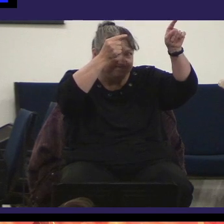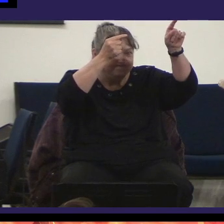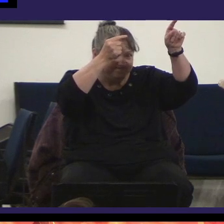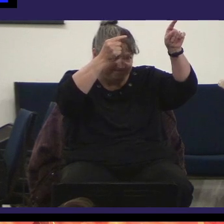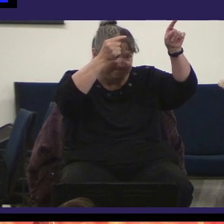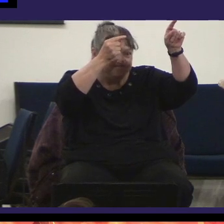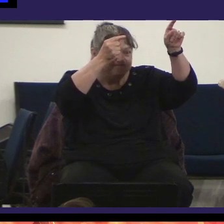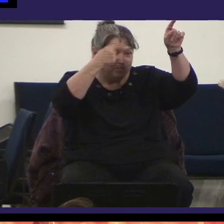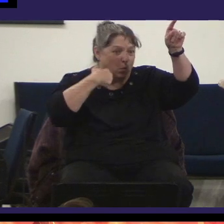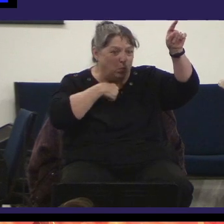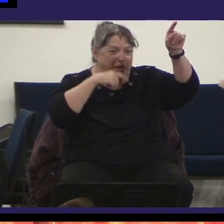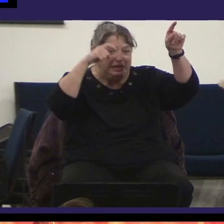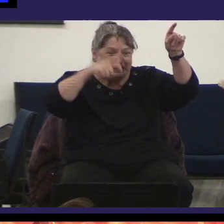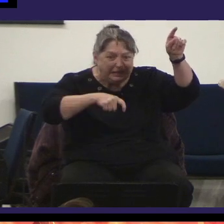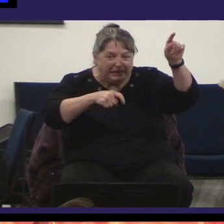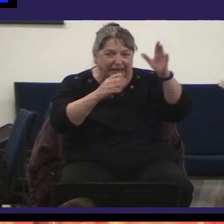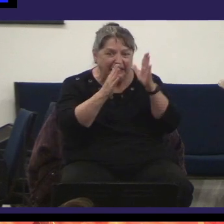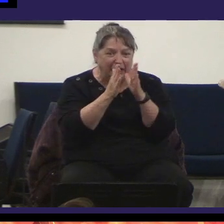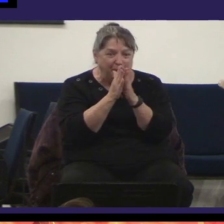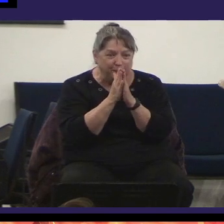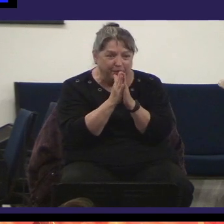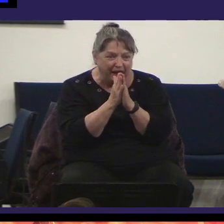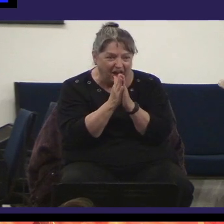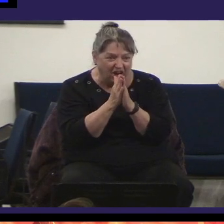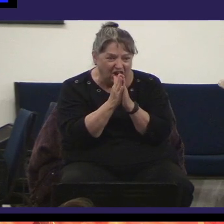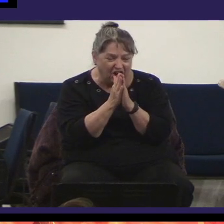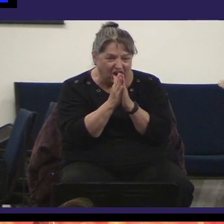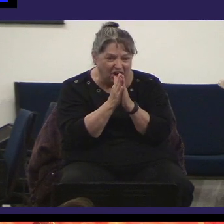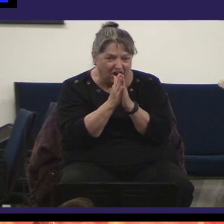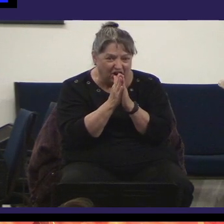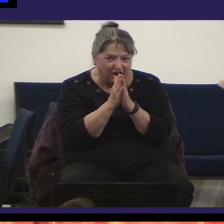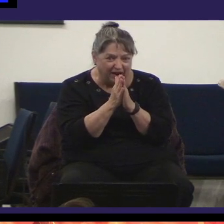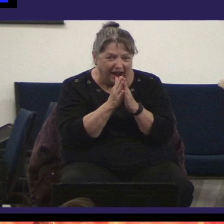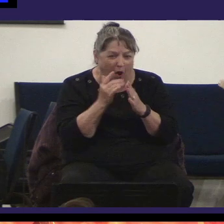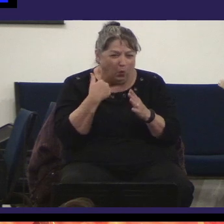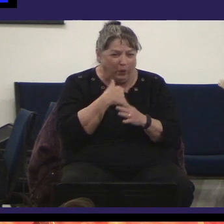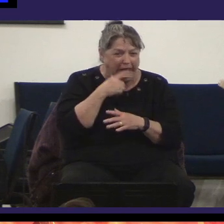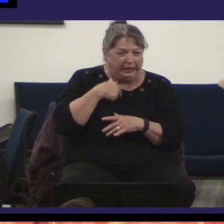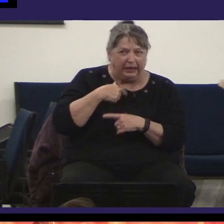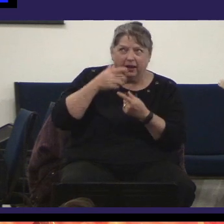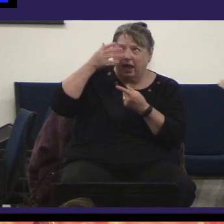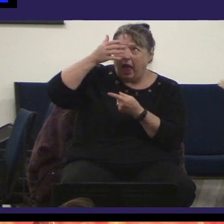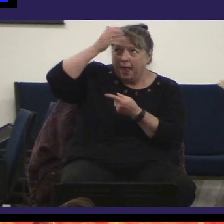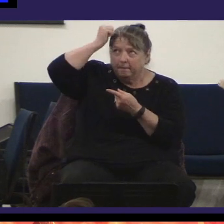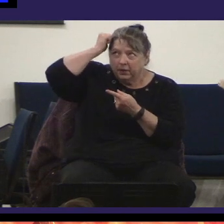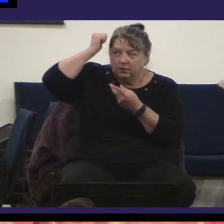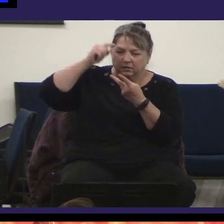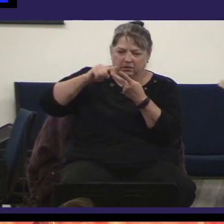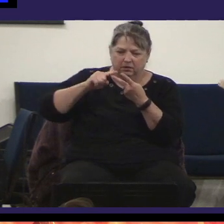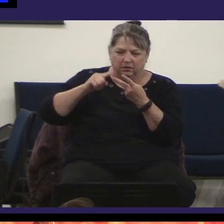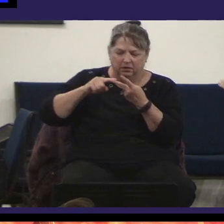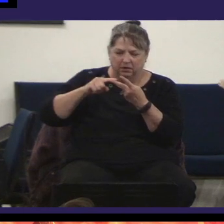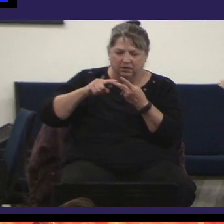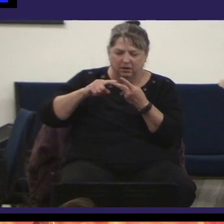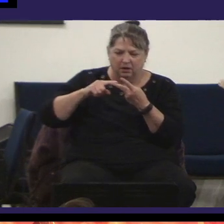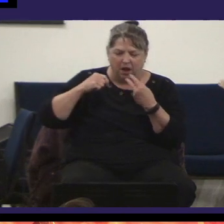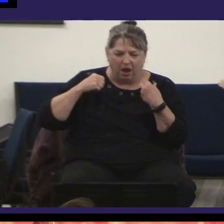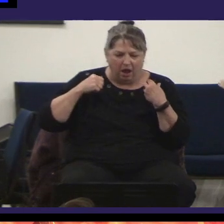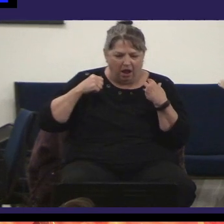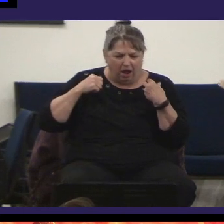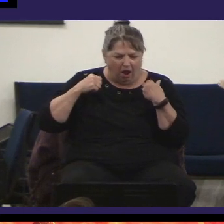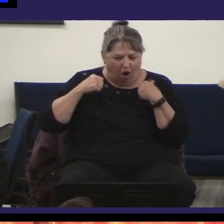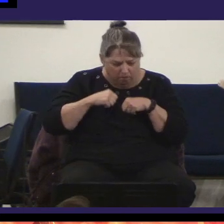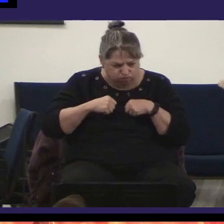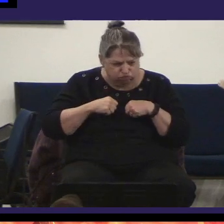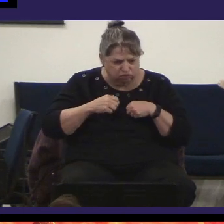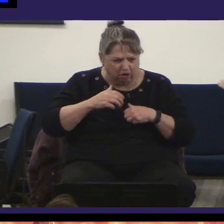can use prayer. That's the seventh item of our warfare. And in the Lord's Prayer, it says at the very end,